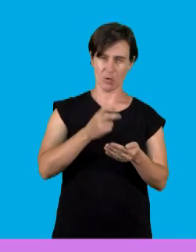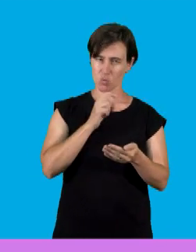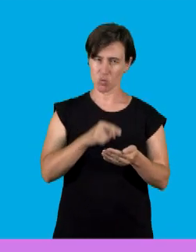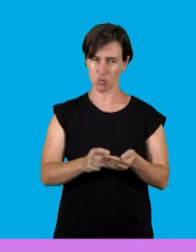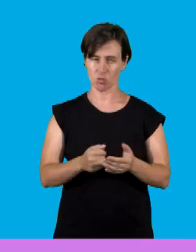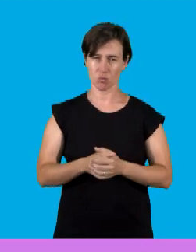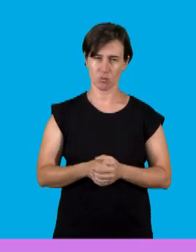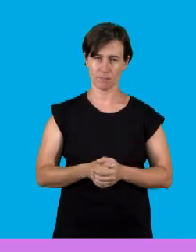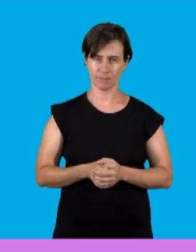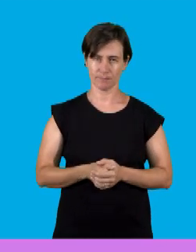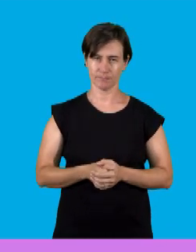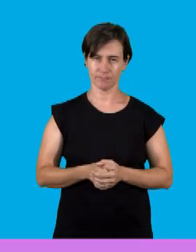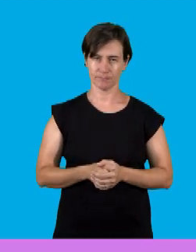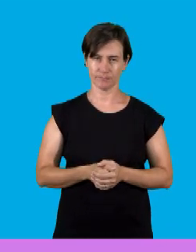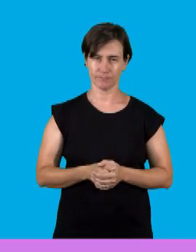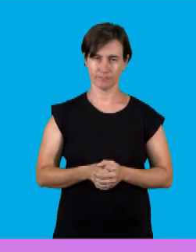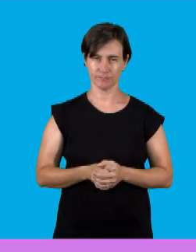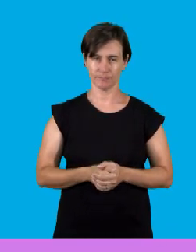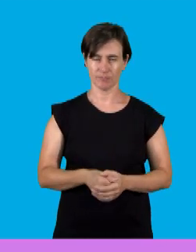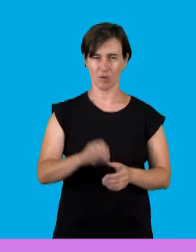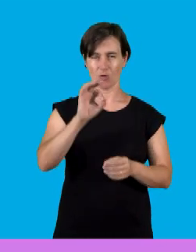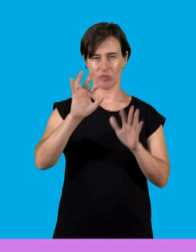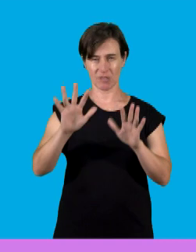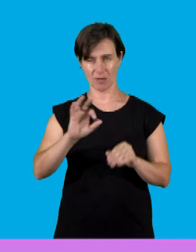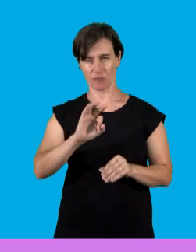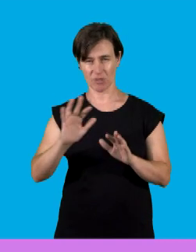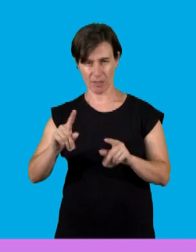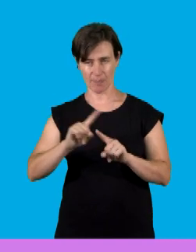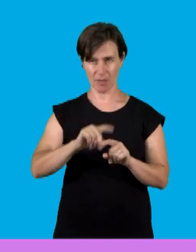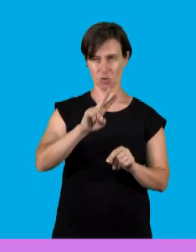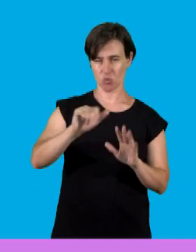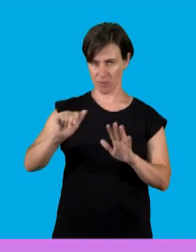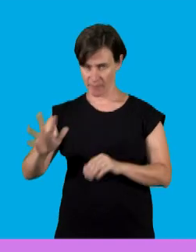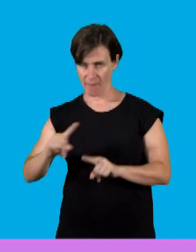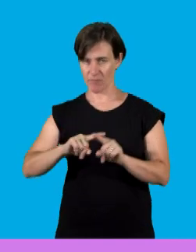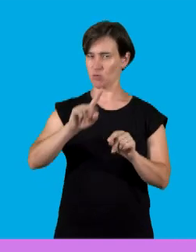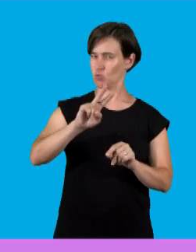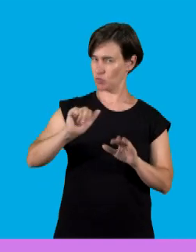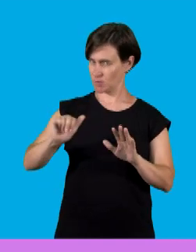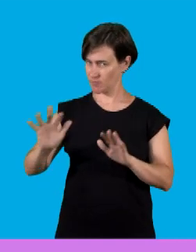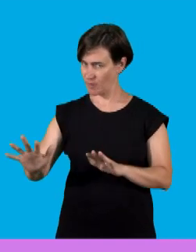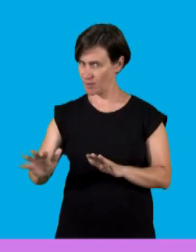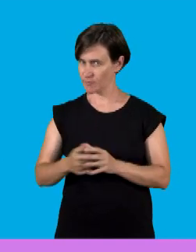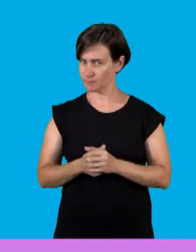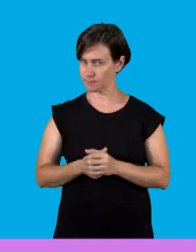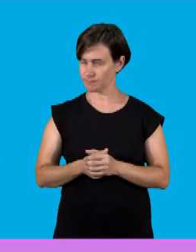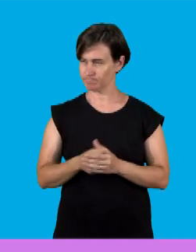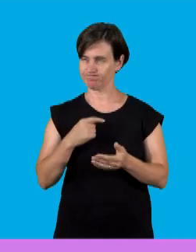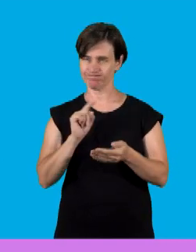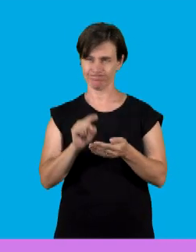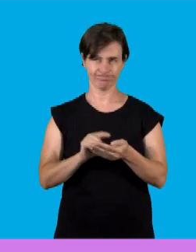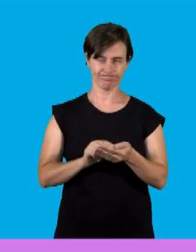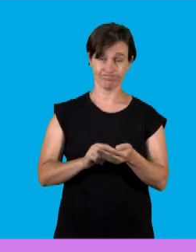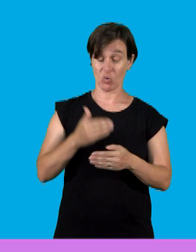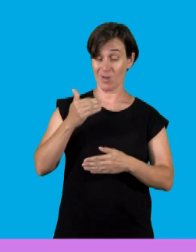310 plus 310 plus 265 plus 265. So per